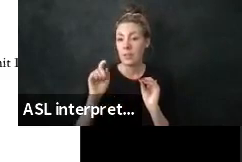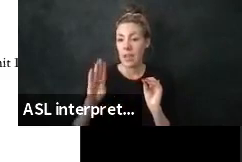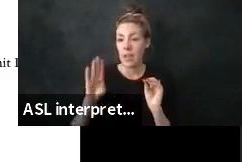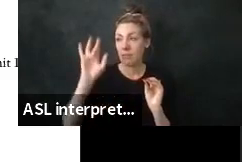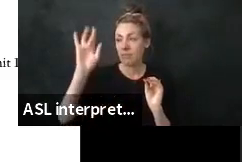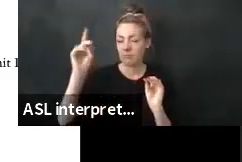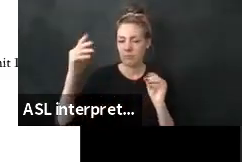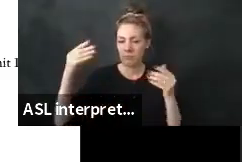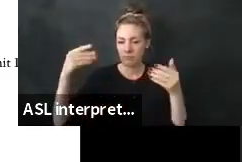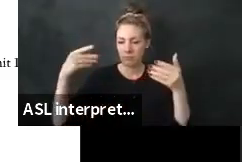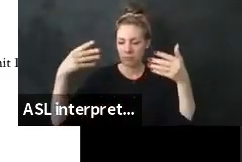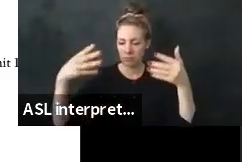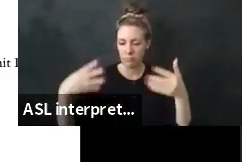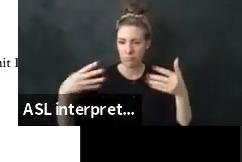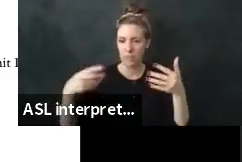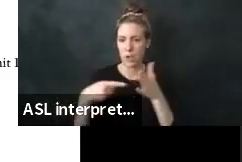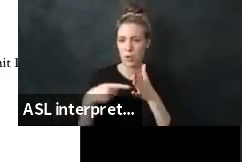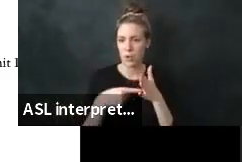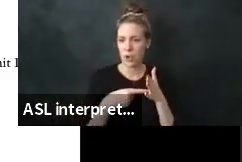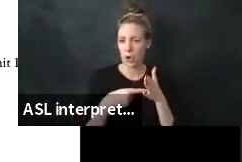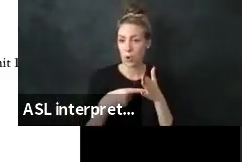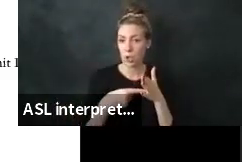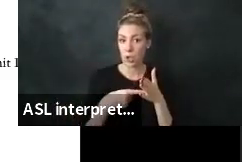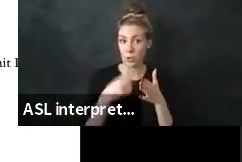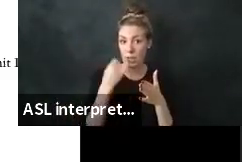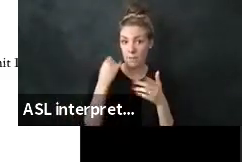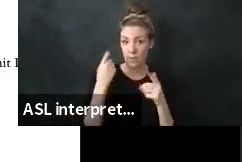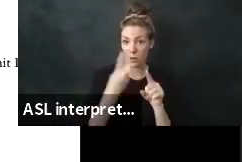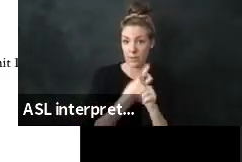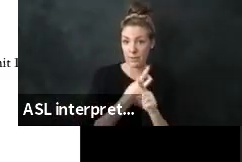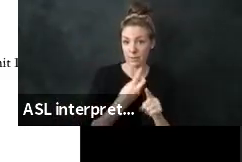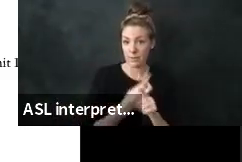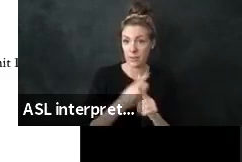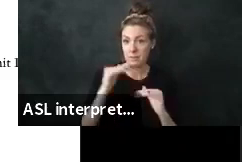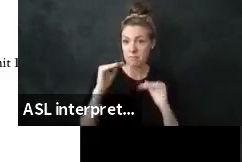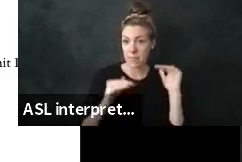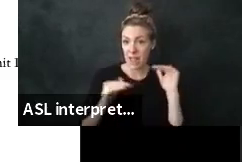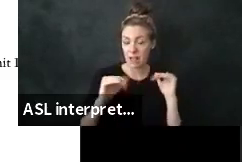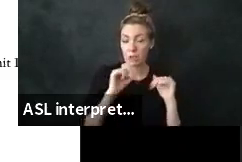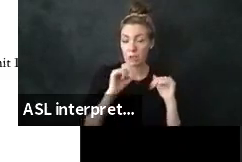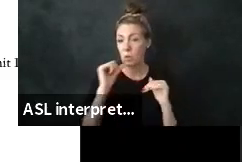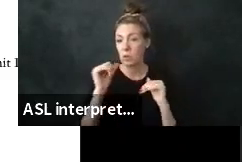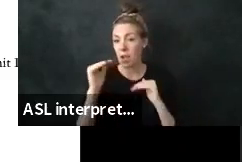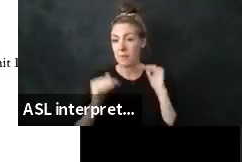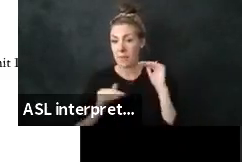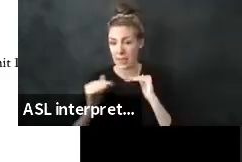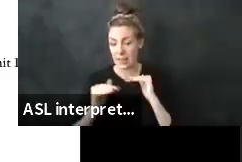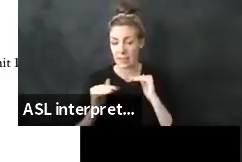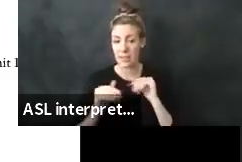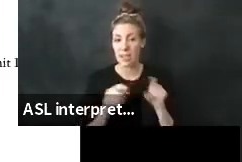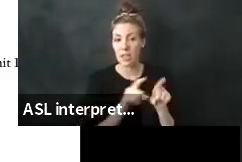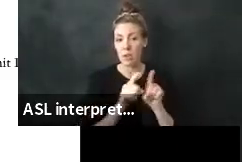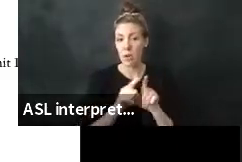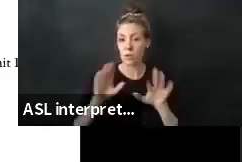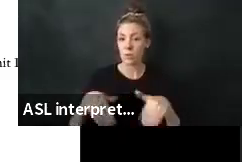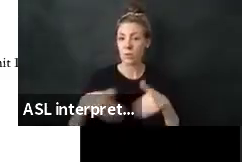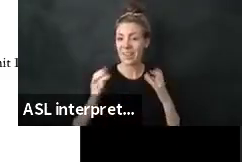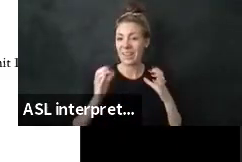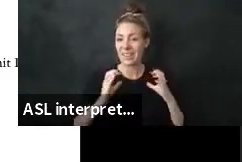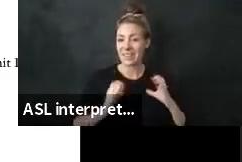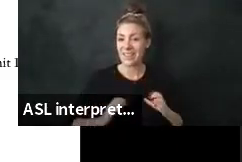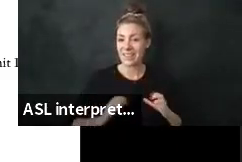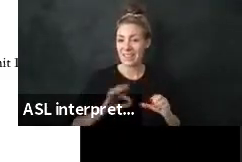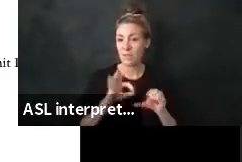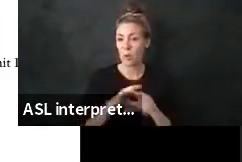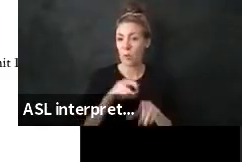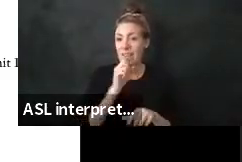did as far as total population in each of the districts if you're balanced. And it will also give you that citizen voting